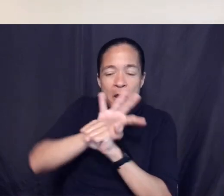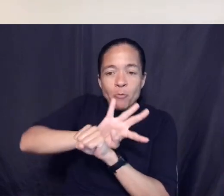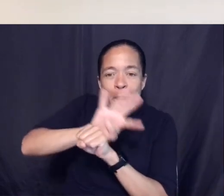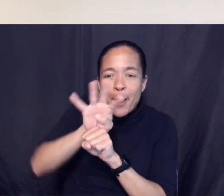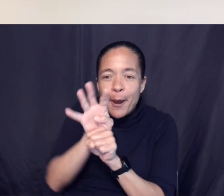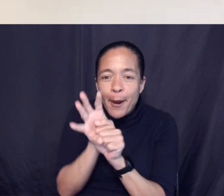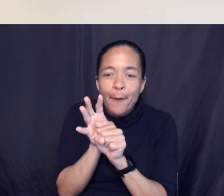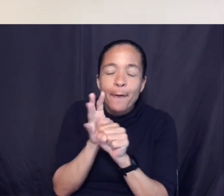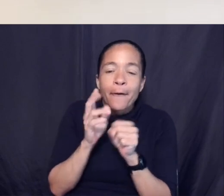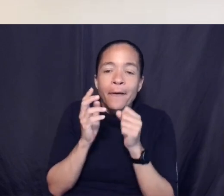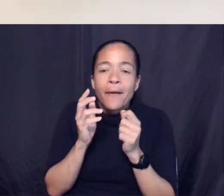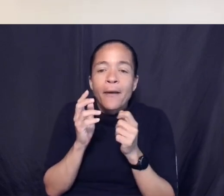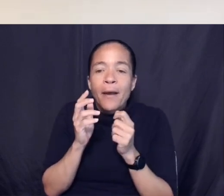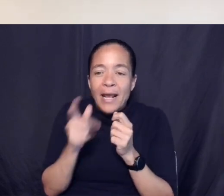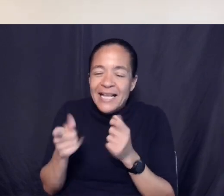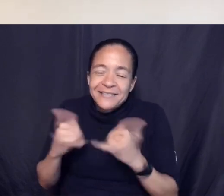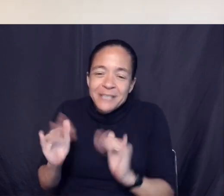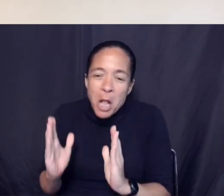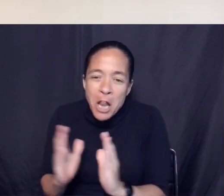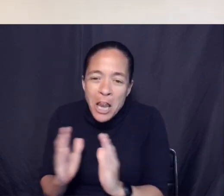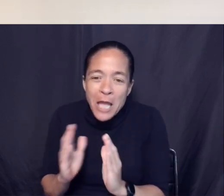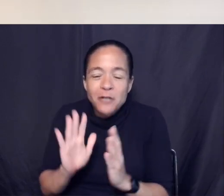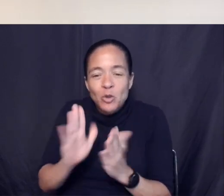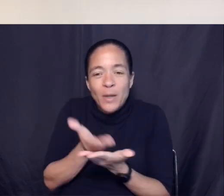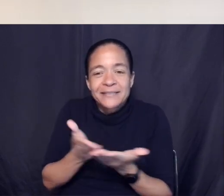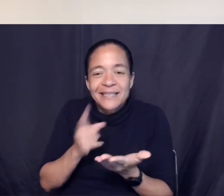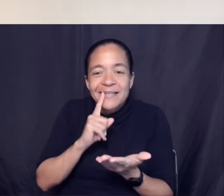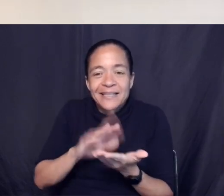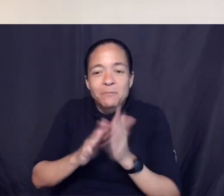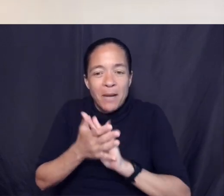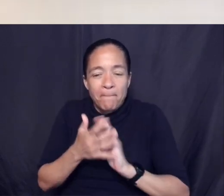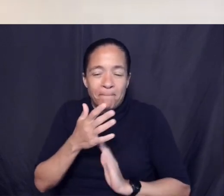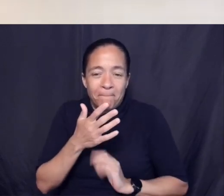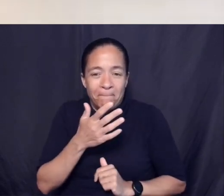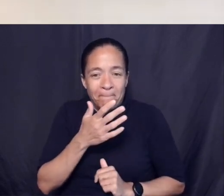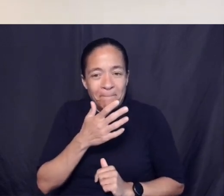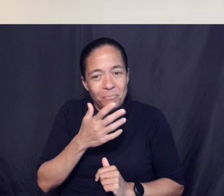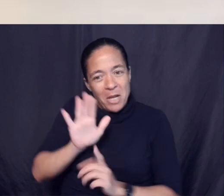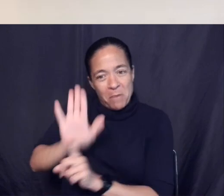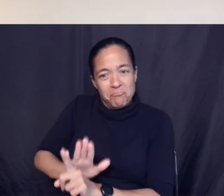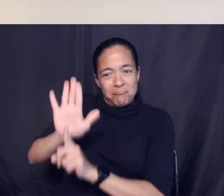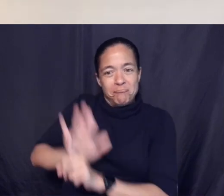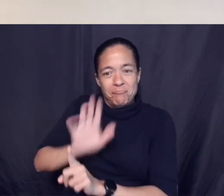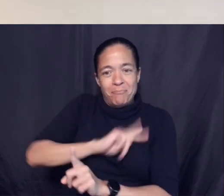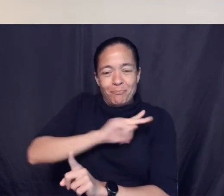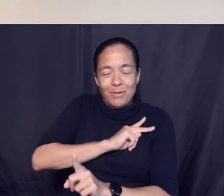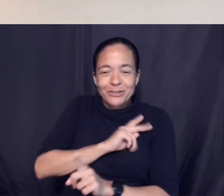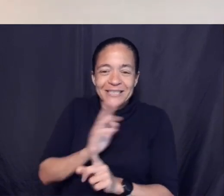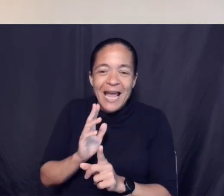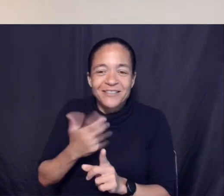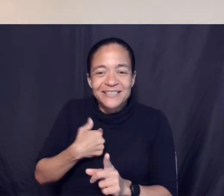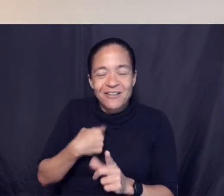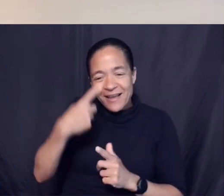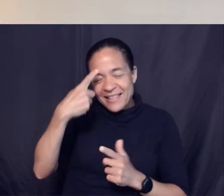little, the things, of course, are slowly becoming personality things, but it's also physical traits. And I